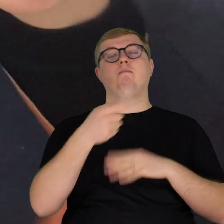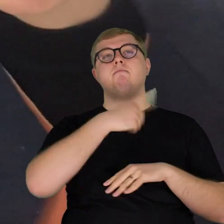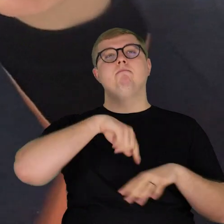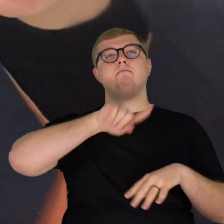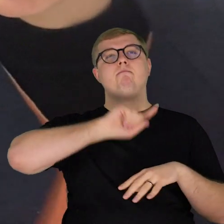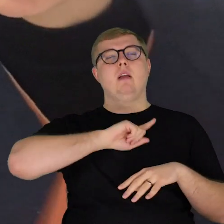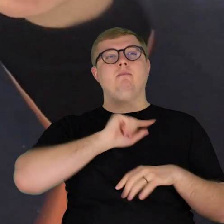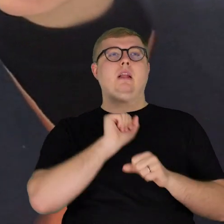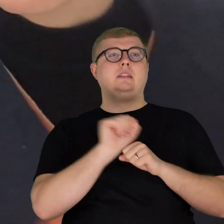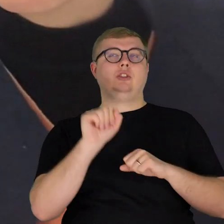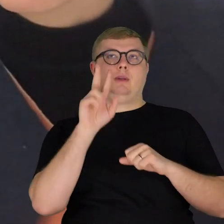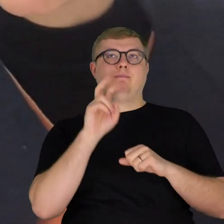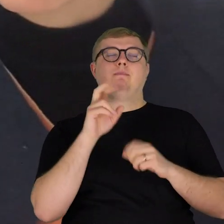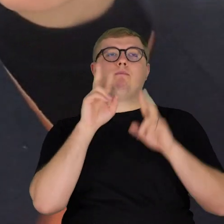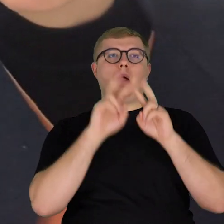are actually